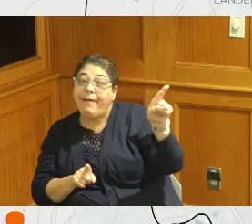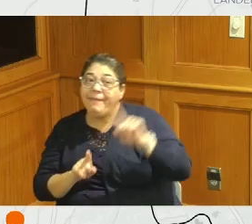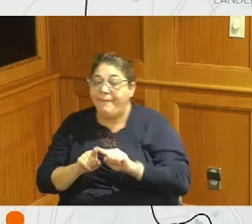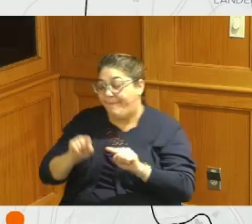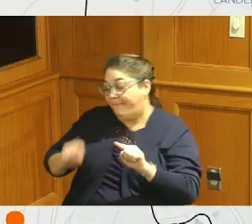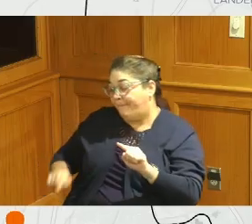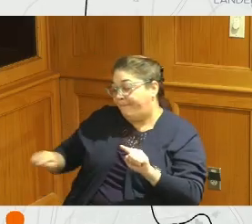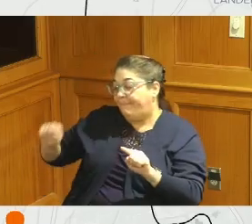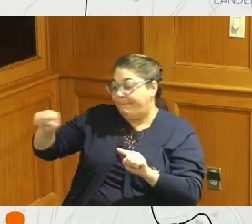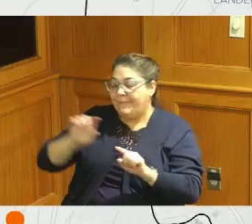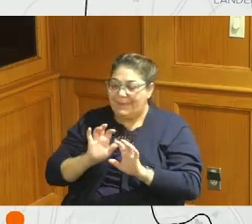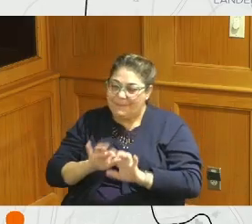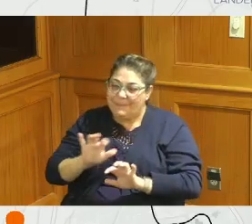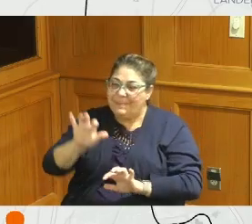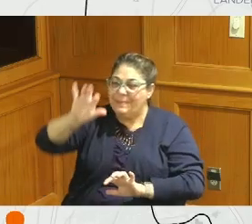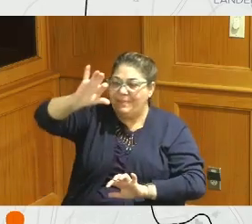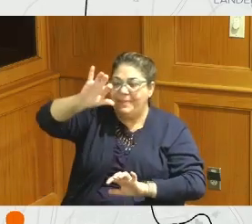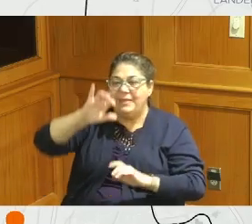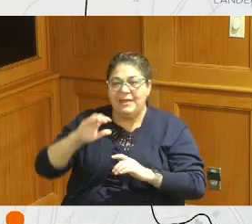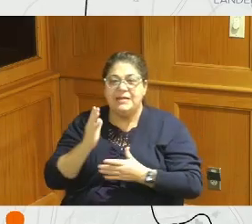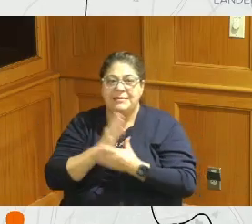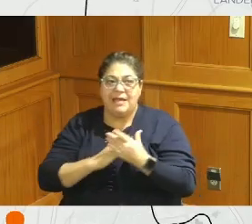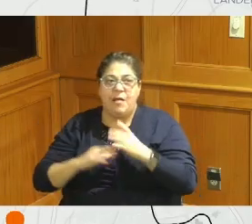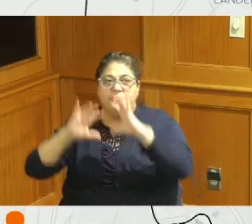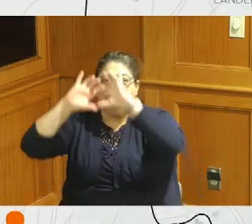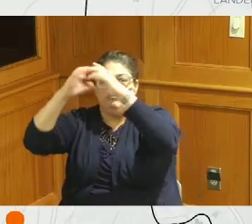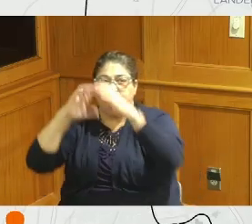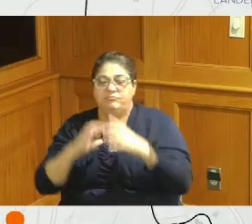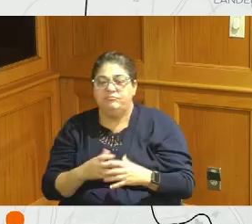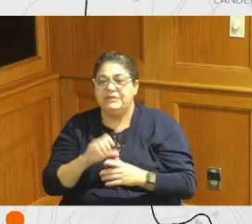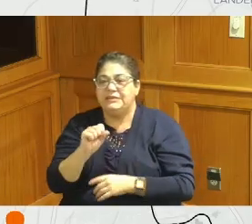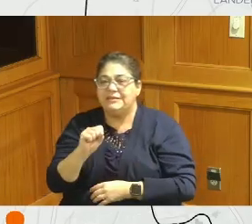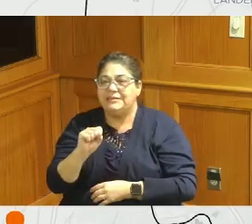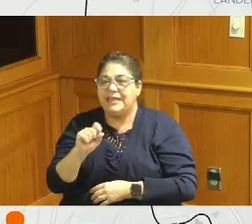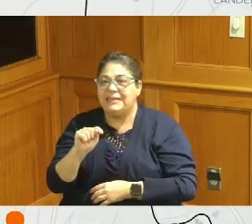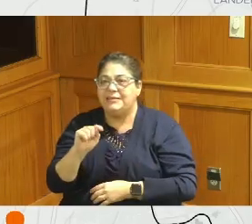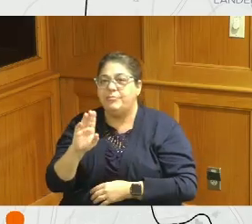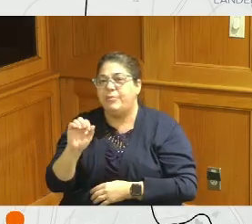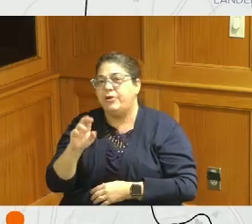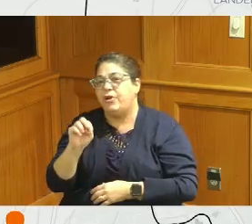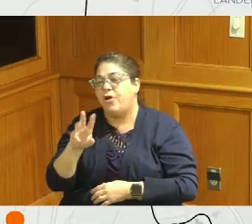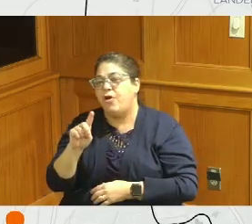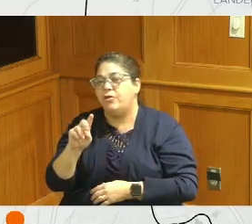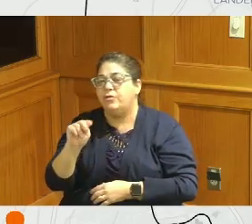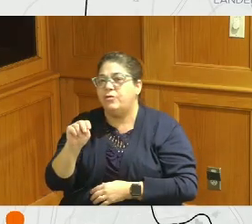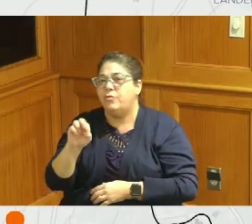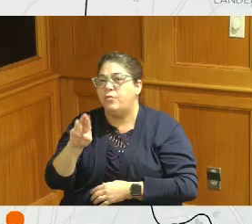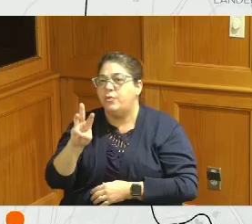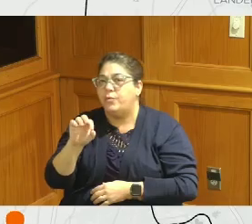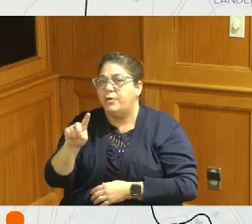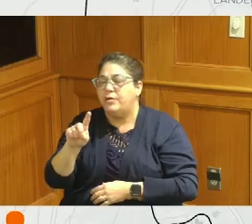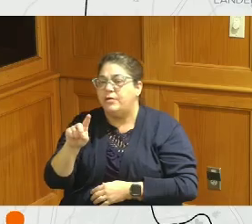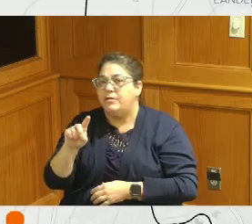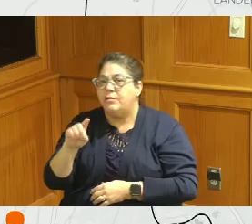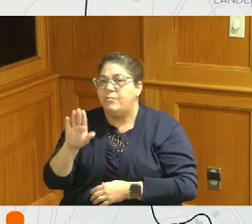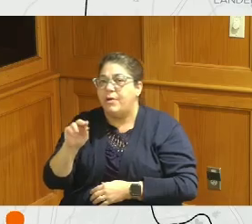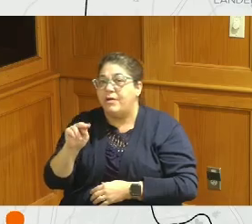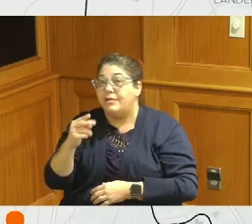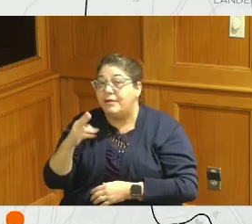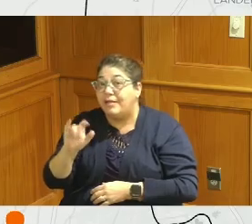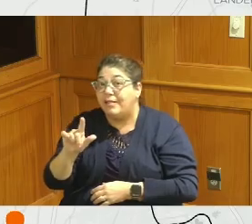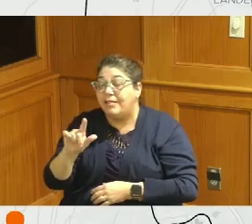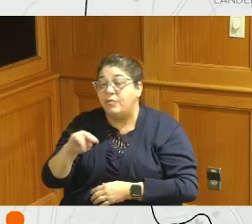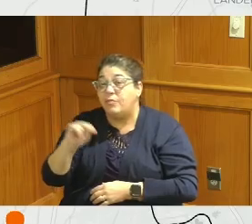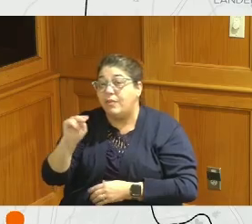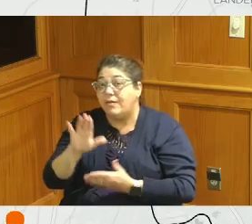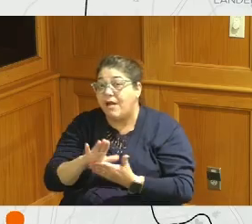of parts of the county. We have key concentrations in St. Bernard, Norwood, Bond Hill, Avondale, North